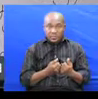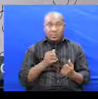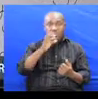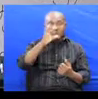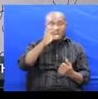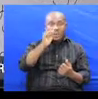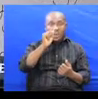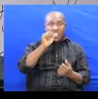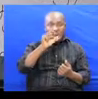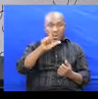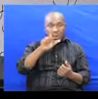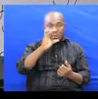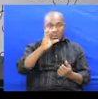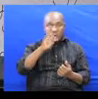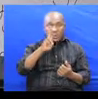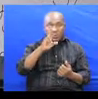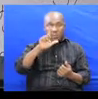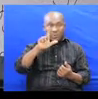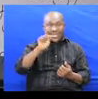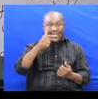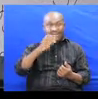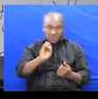the mass